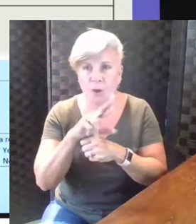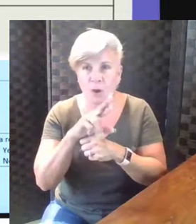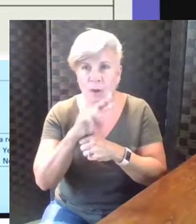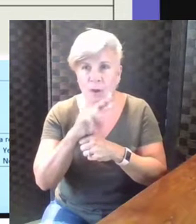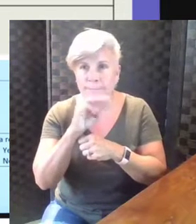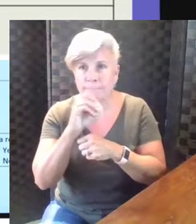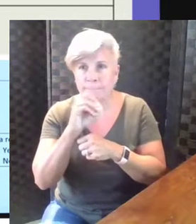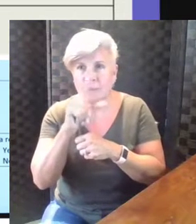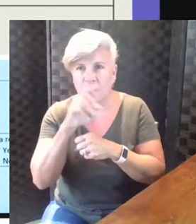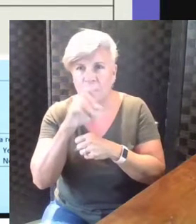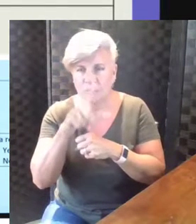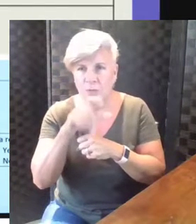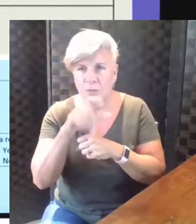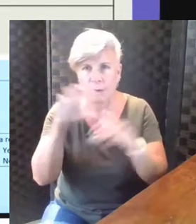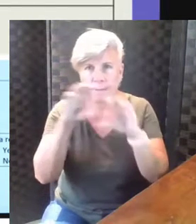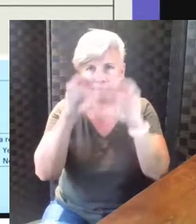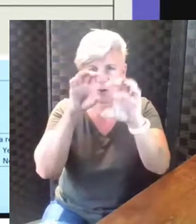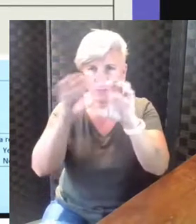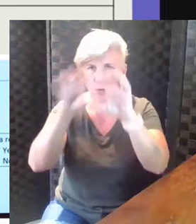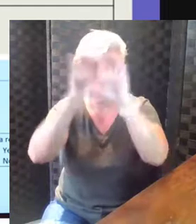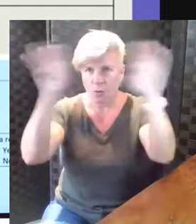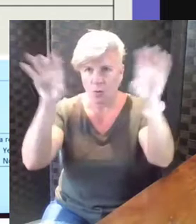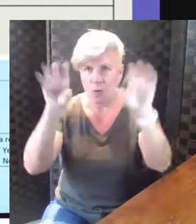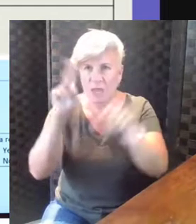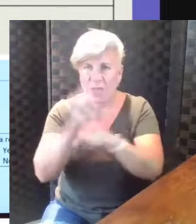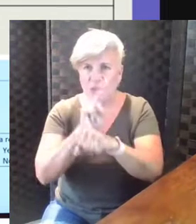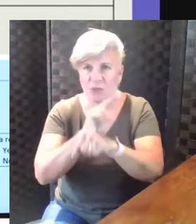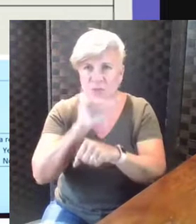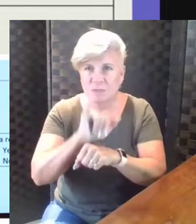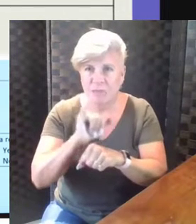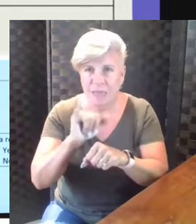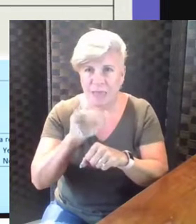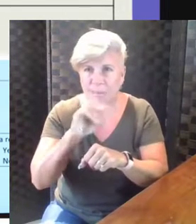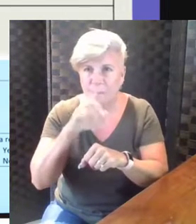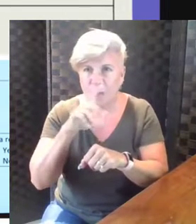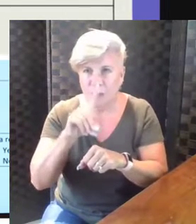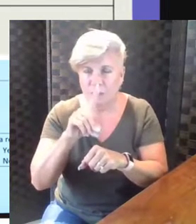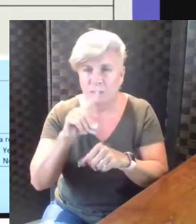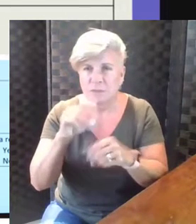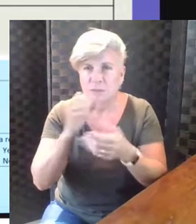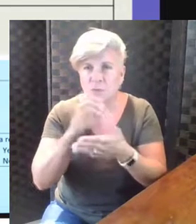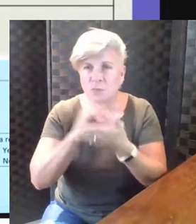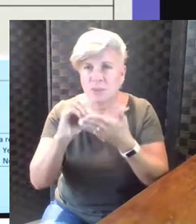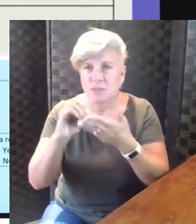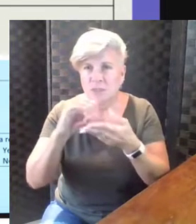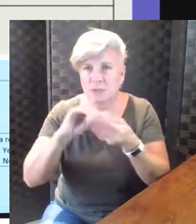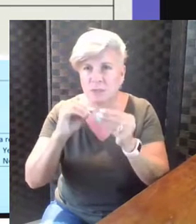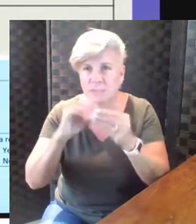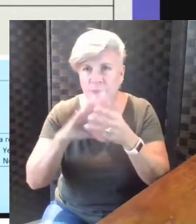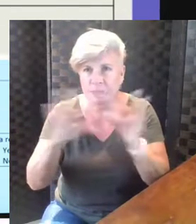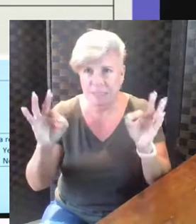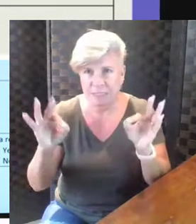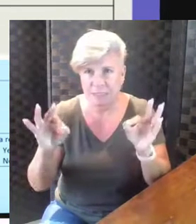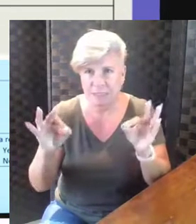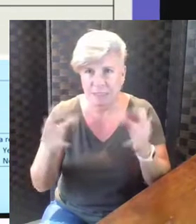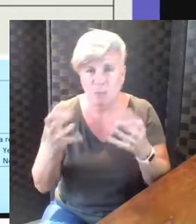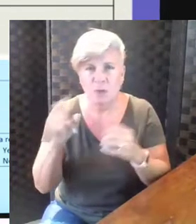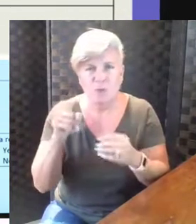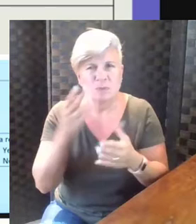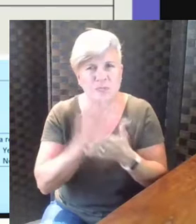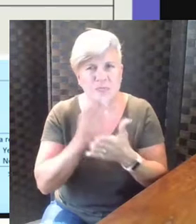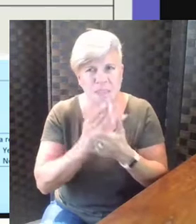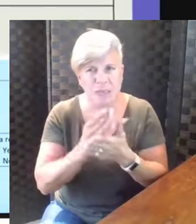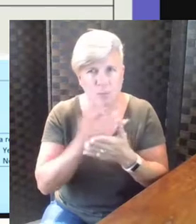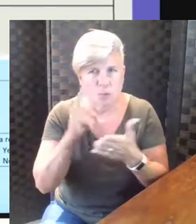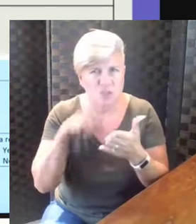or create your part-whole model, and then use that model to create your equation. I would like you to stop there at the